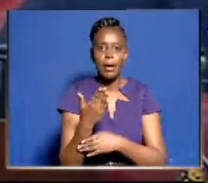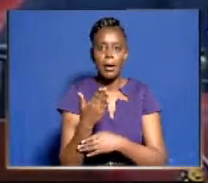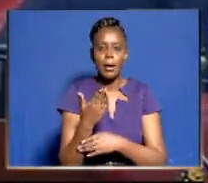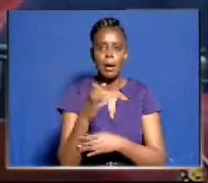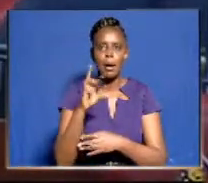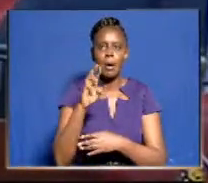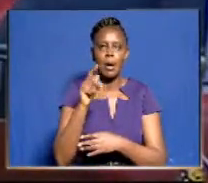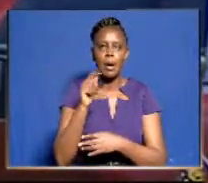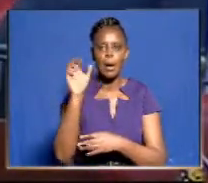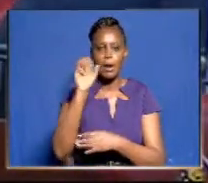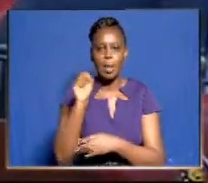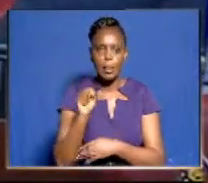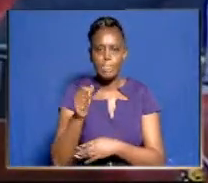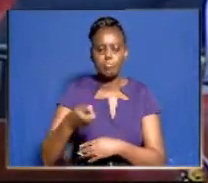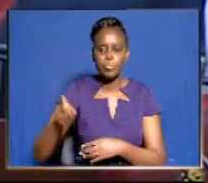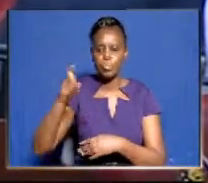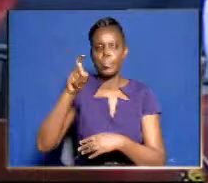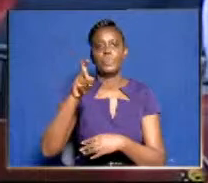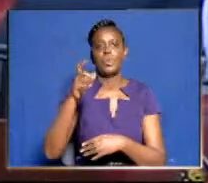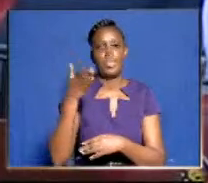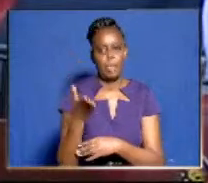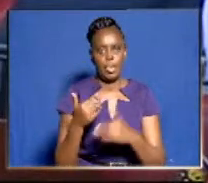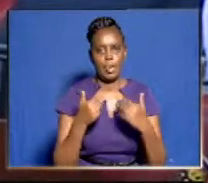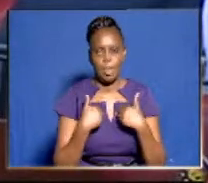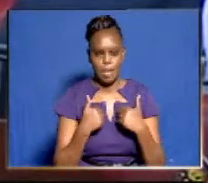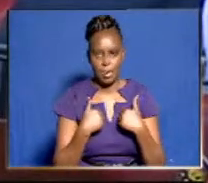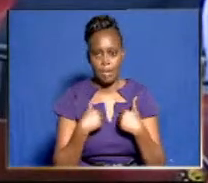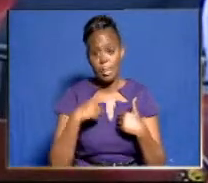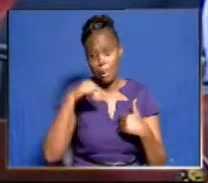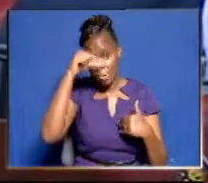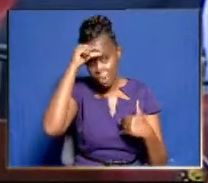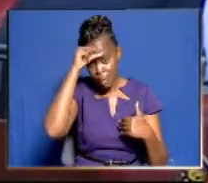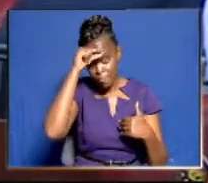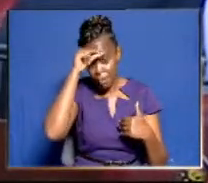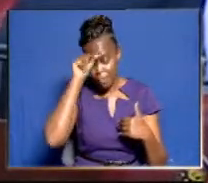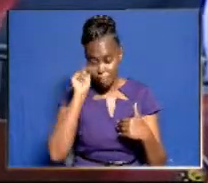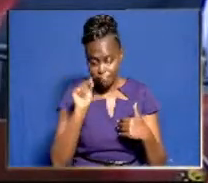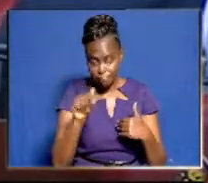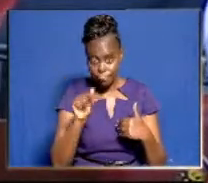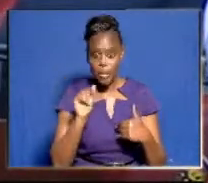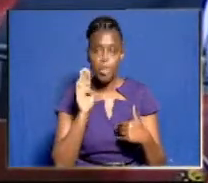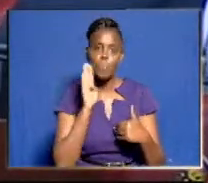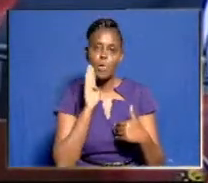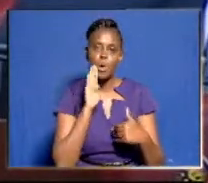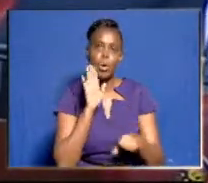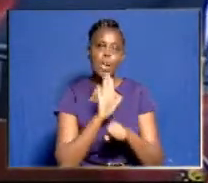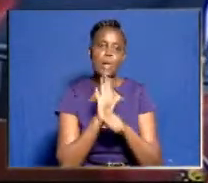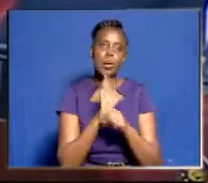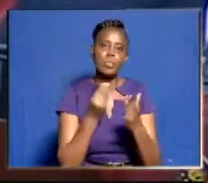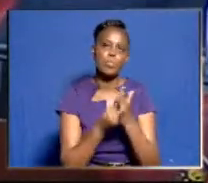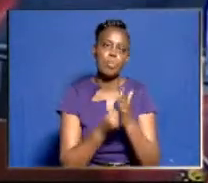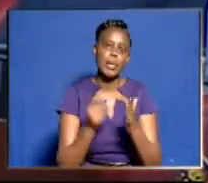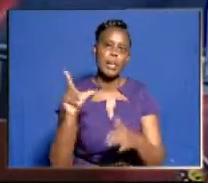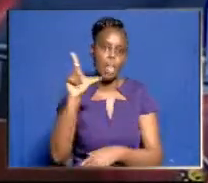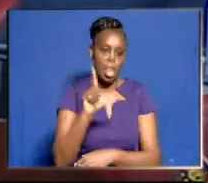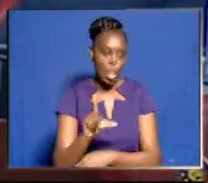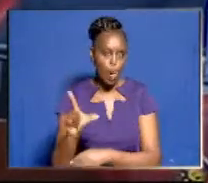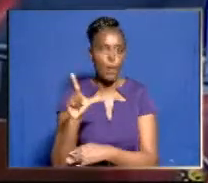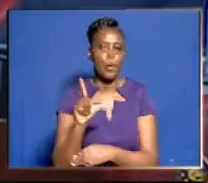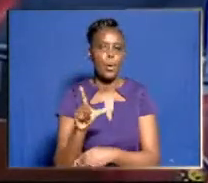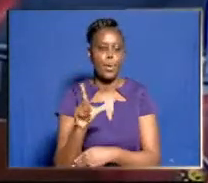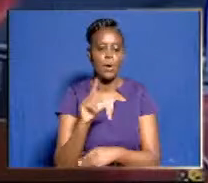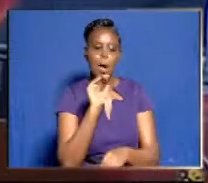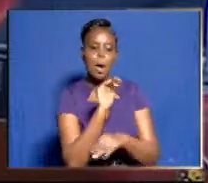coming up because the government is borrowing a lot locally. We would request the